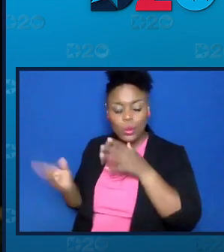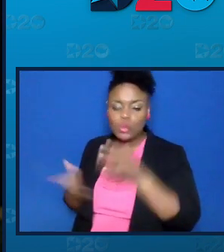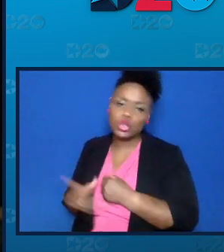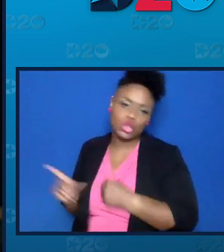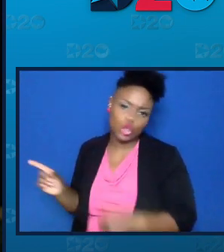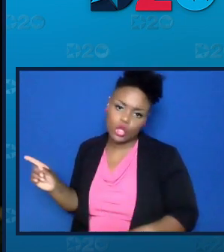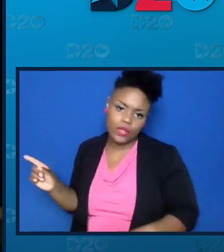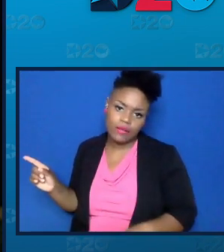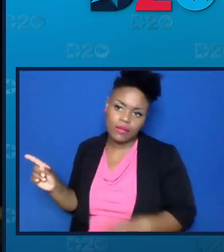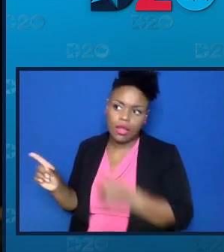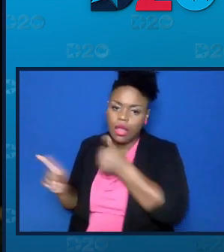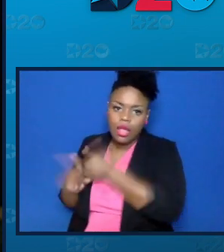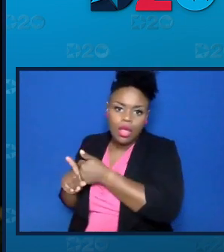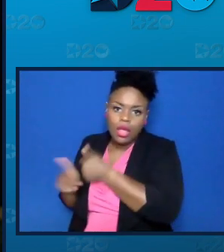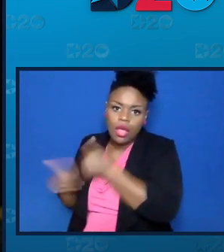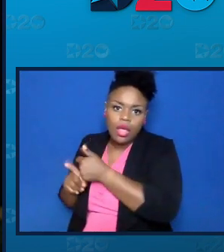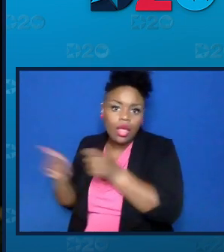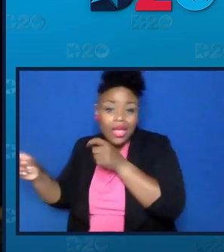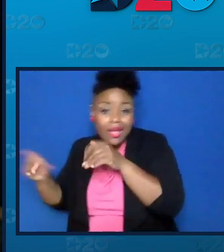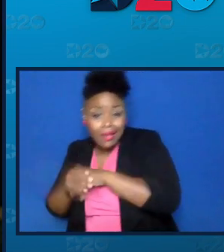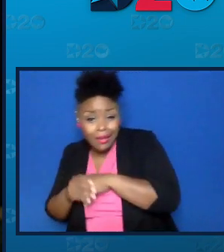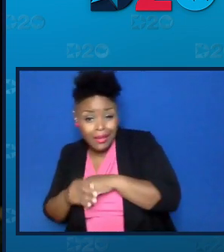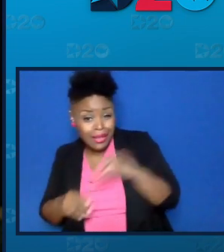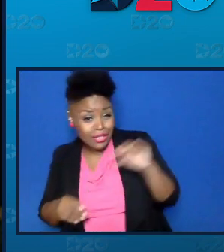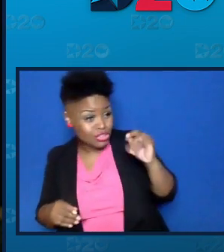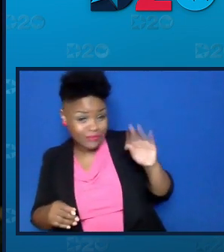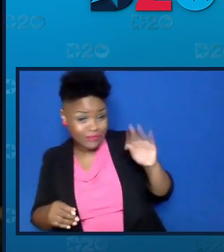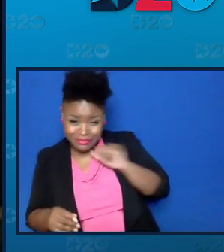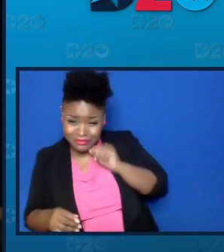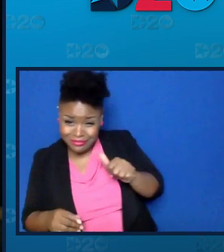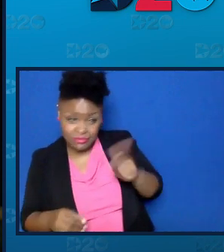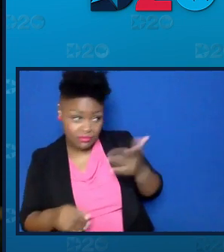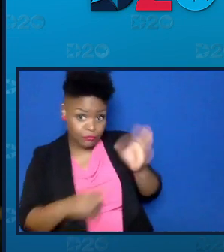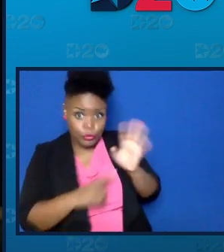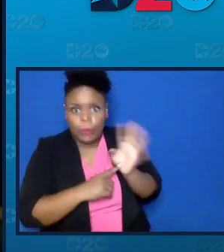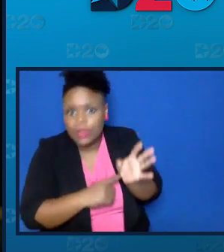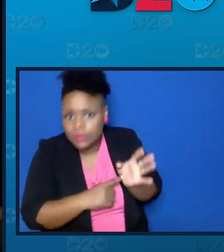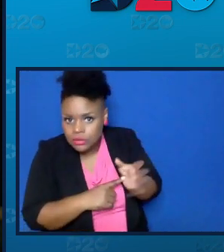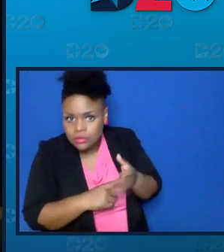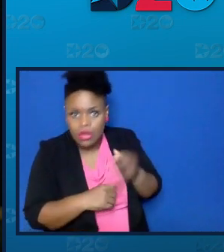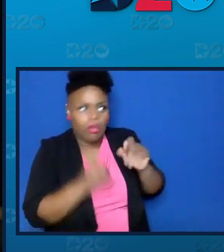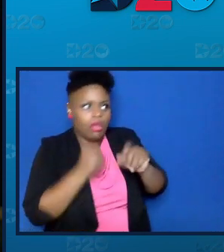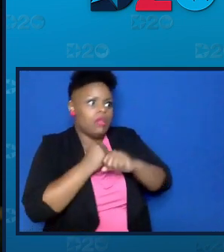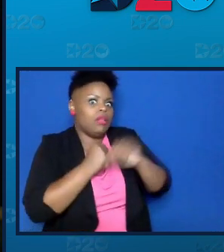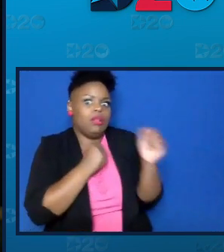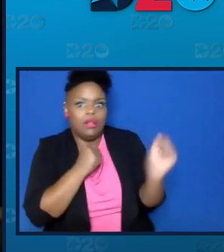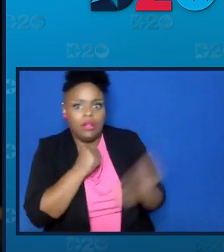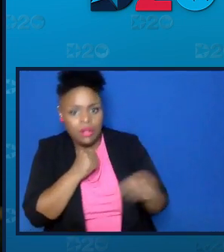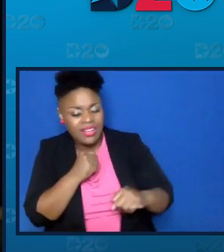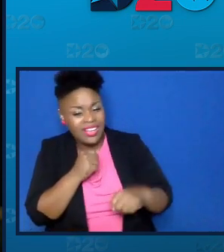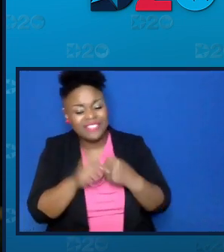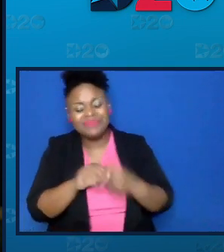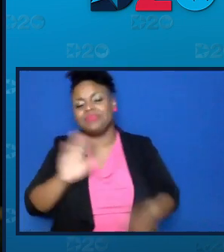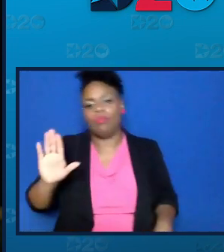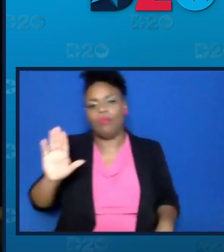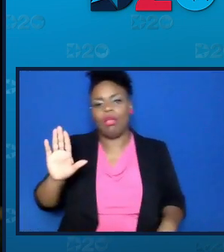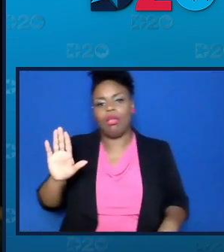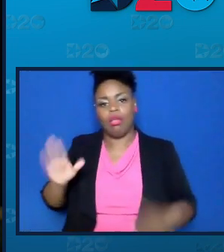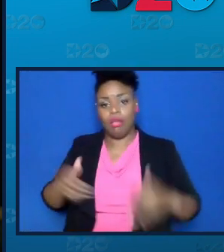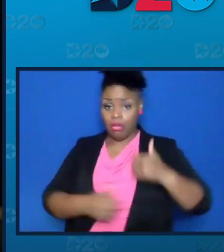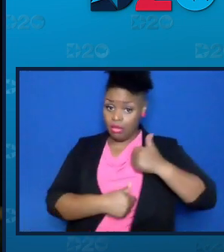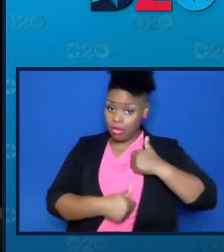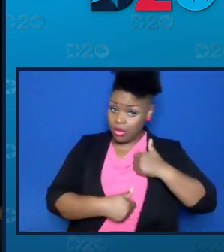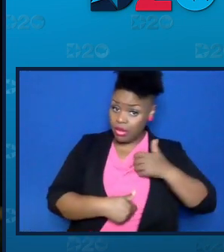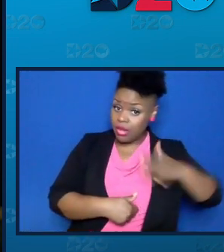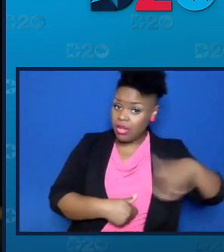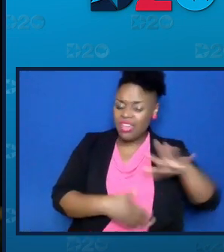another 4 years. Our troops deserve better. Our country deserves better. If you agree, text